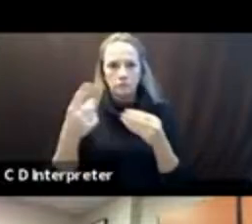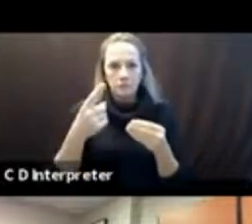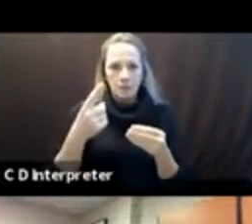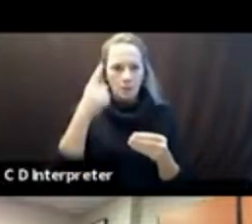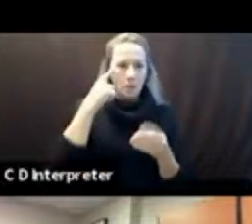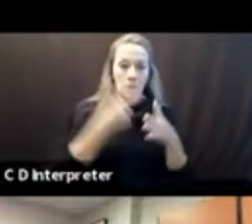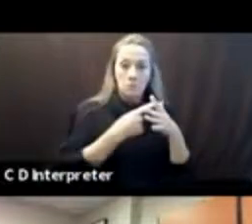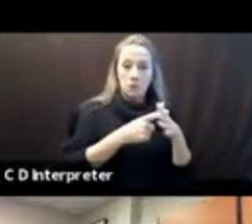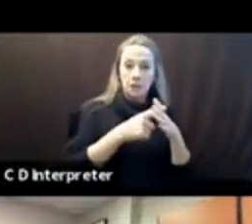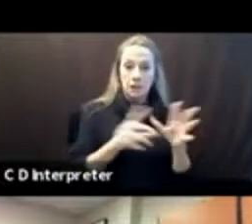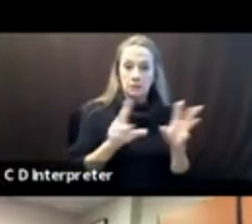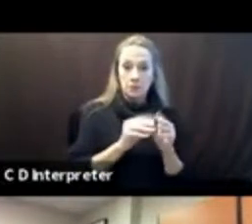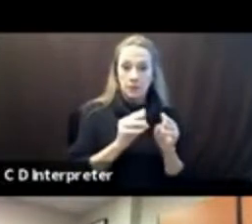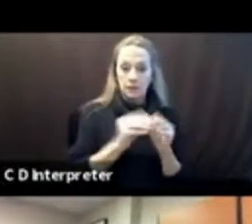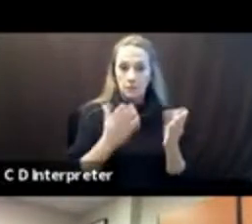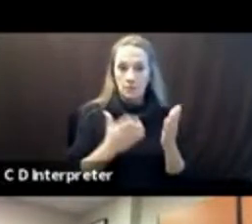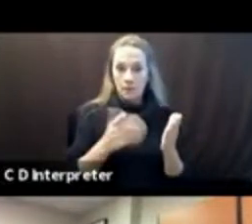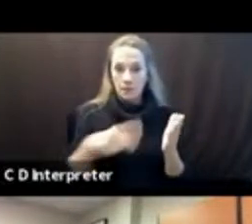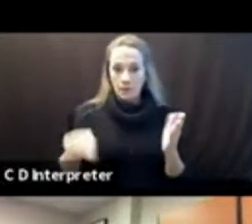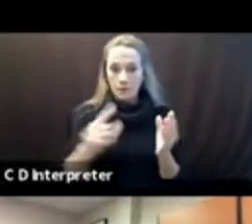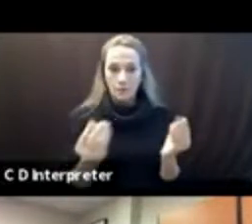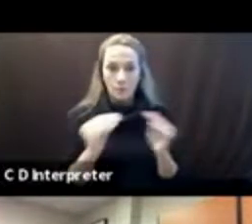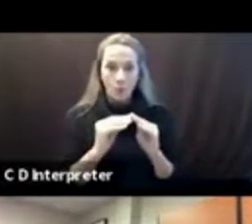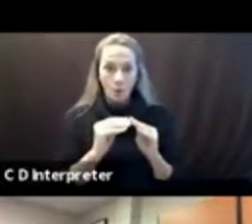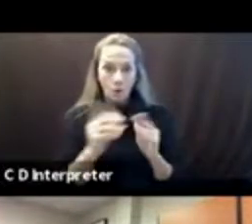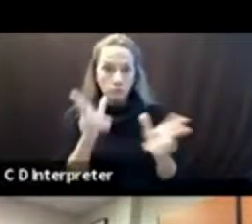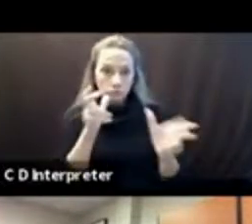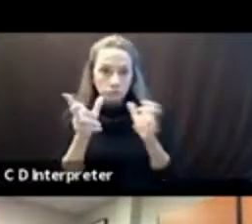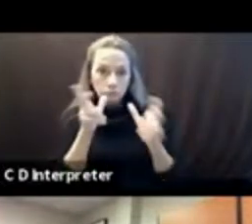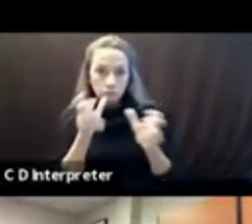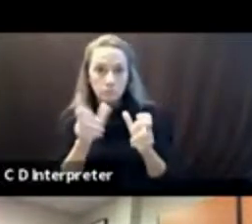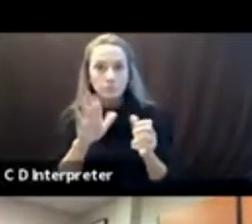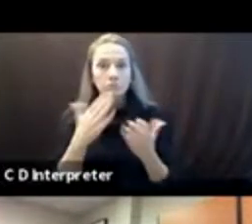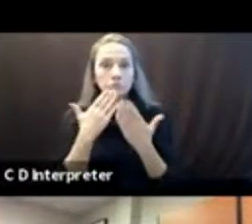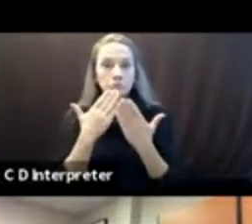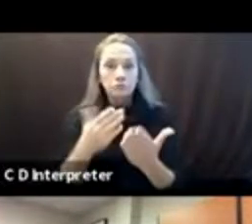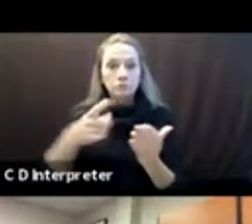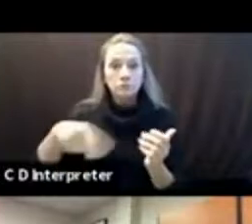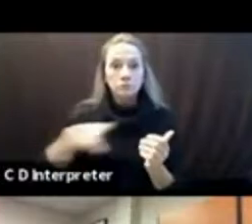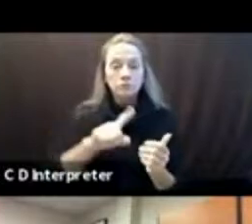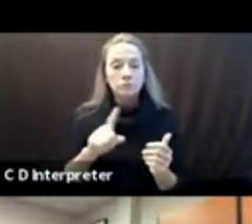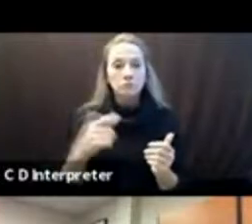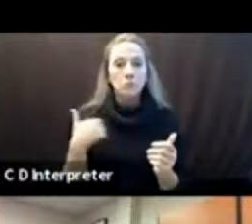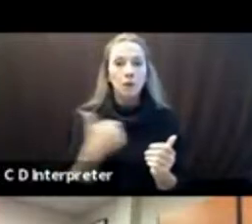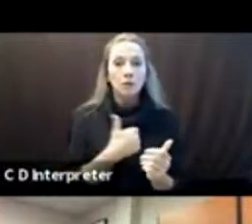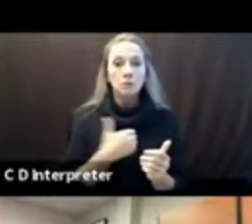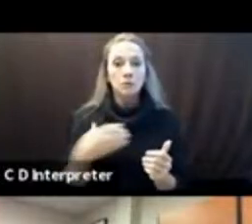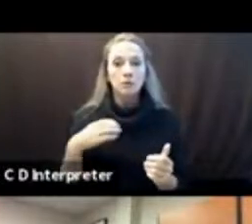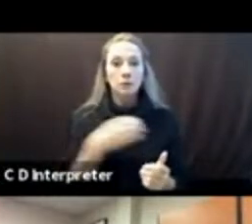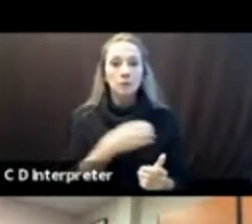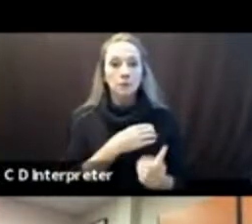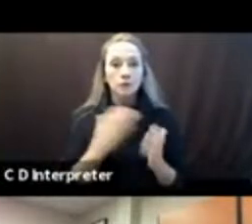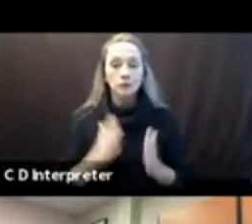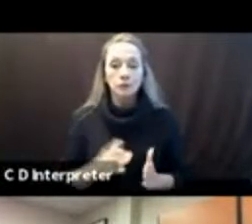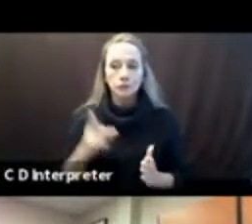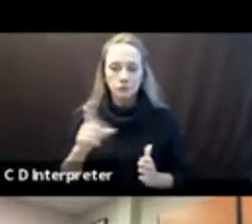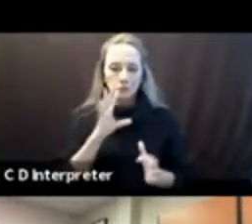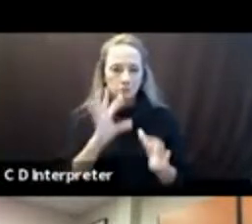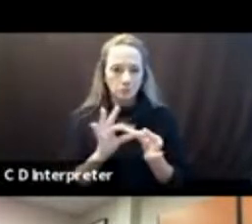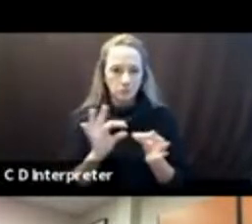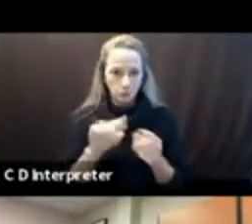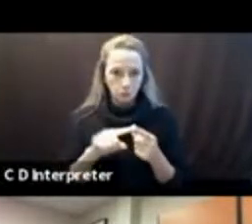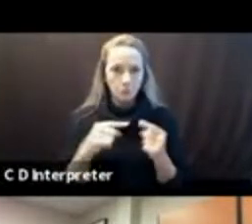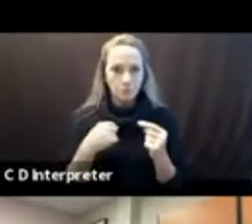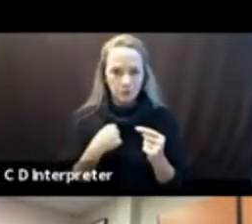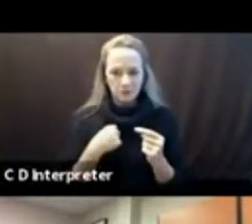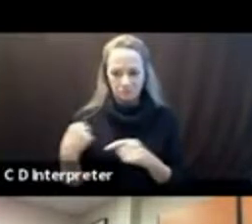of the meeting so more people might hear it. I want to thank members of the county commission who have spoken to me. A majority of commissioners